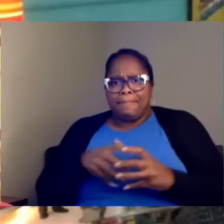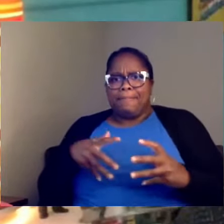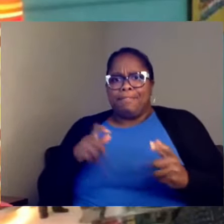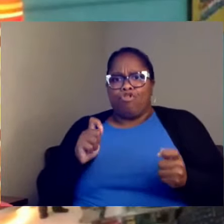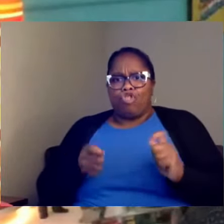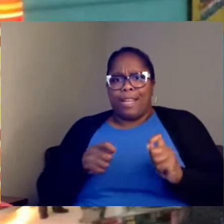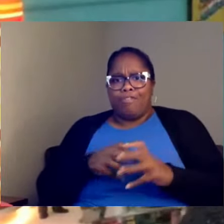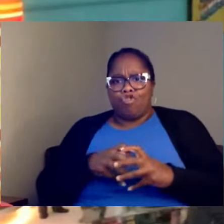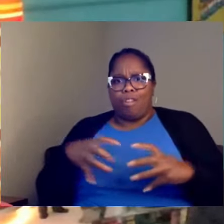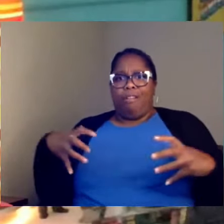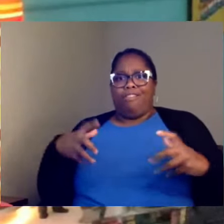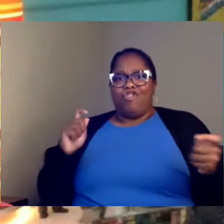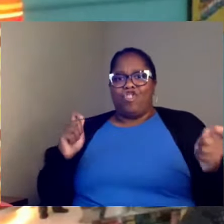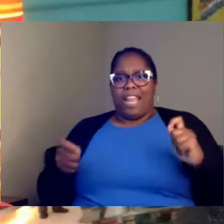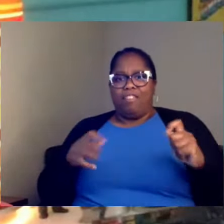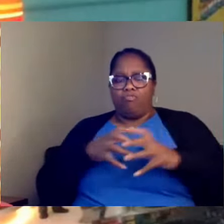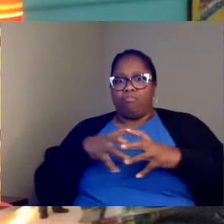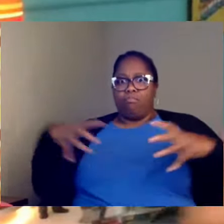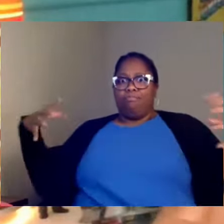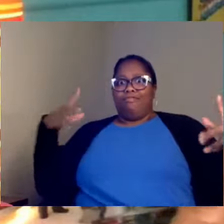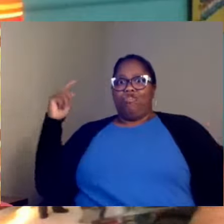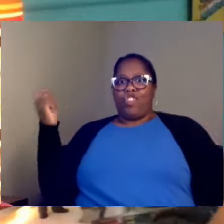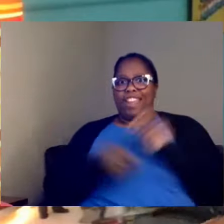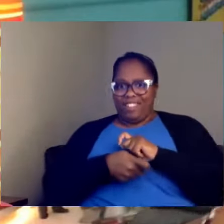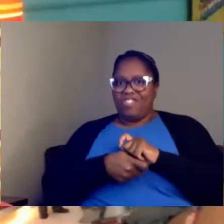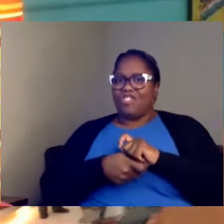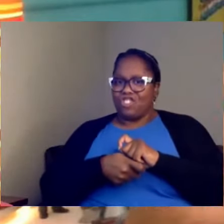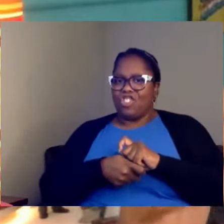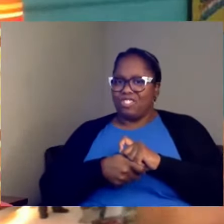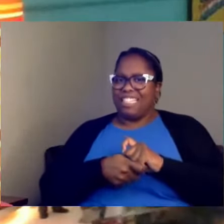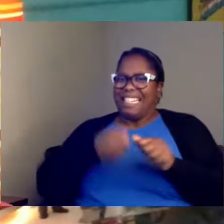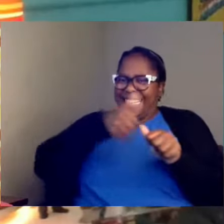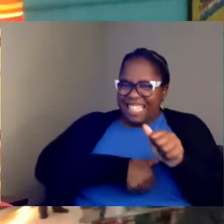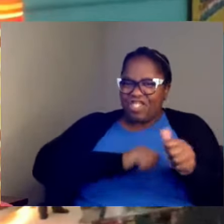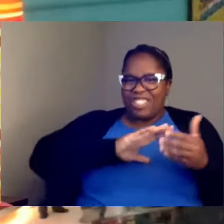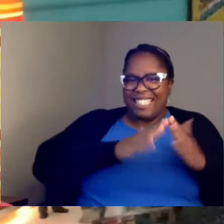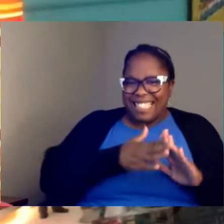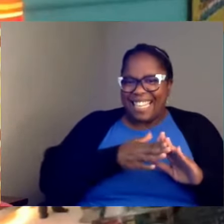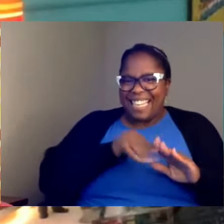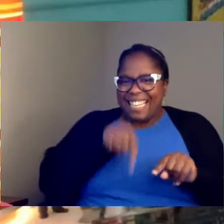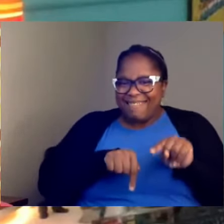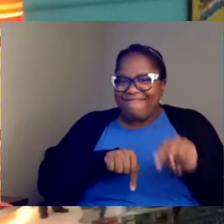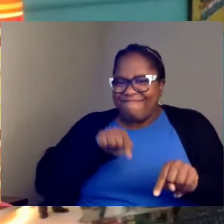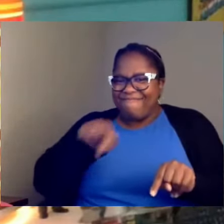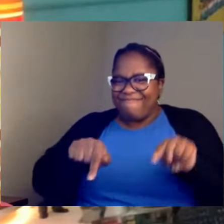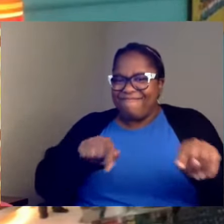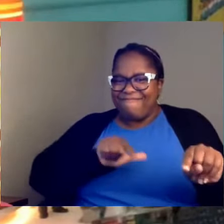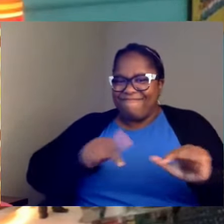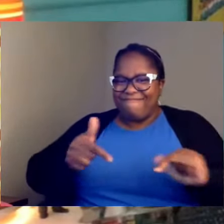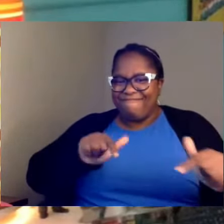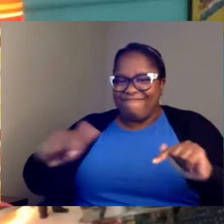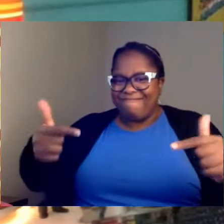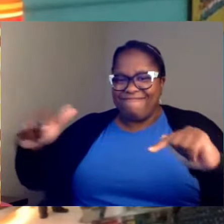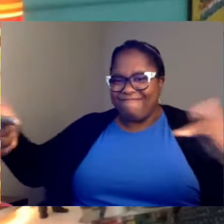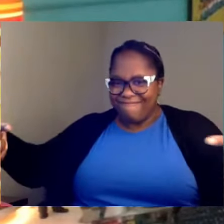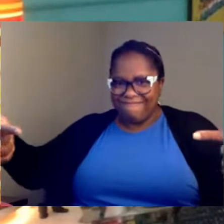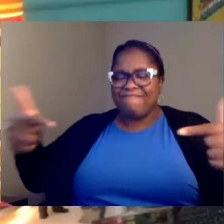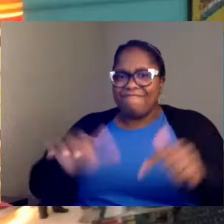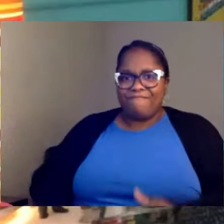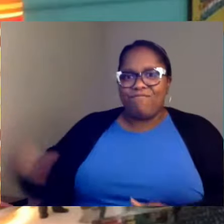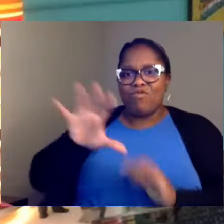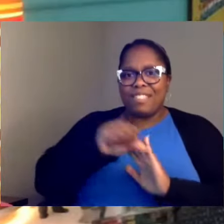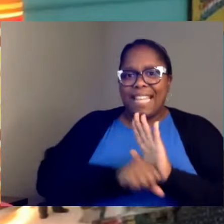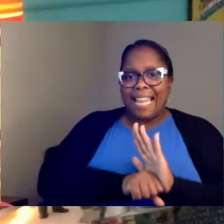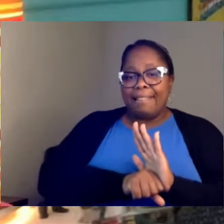upon these changes. You're creating a platform from city to city, through the state, and then you're letting the country know